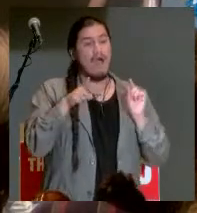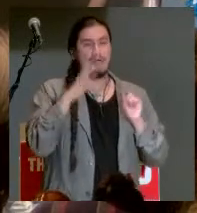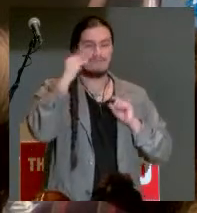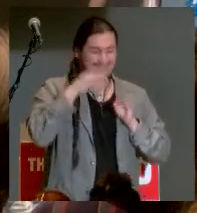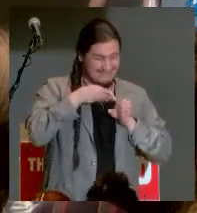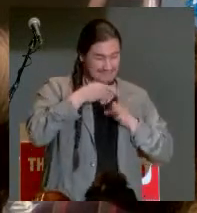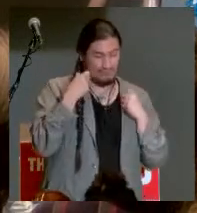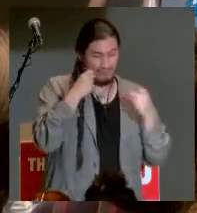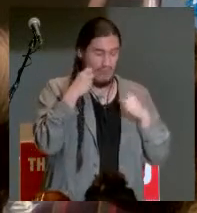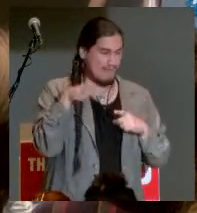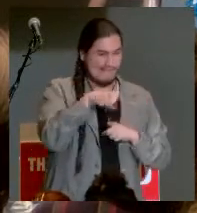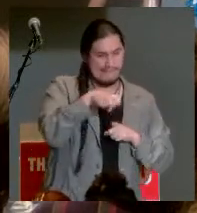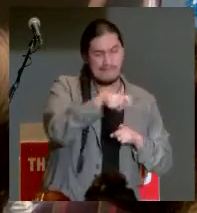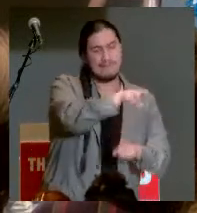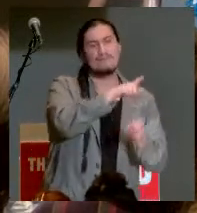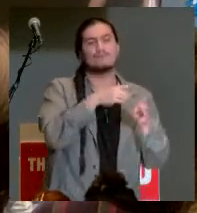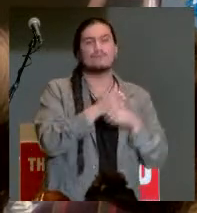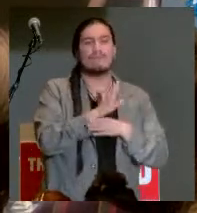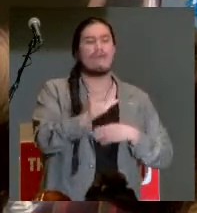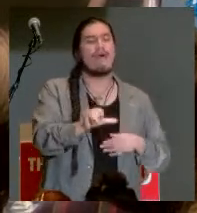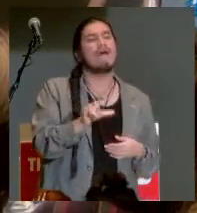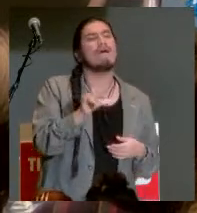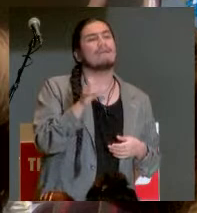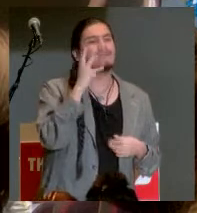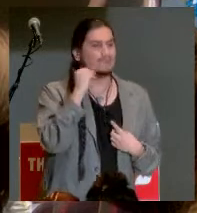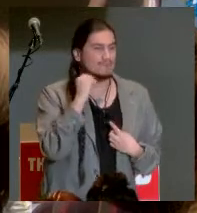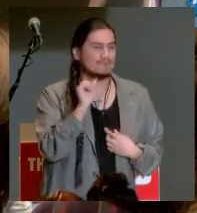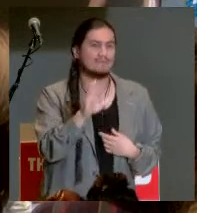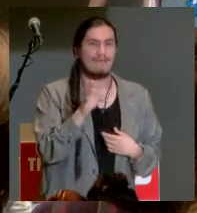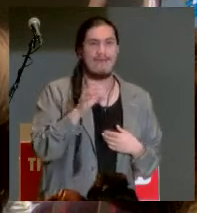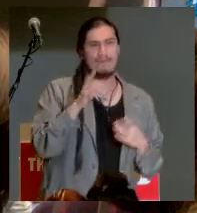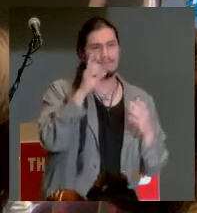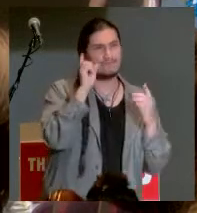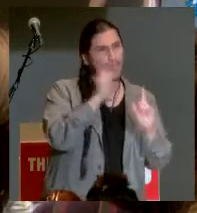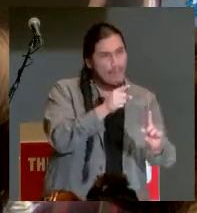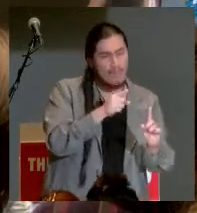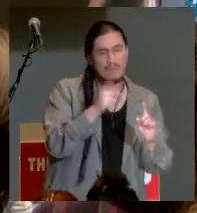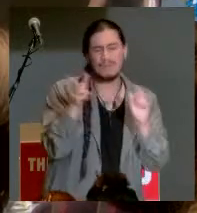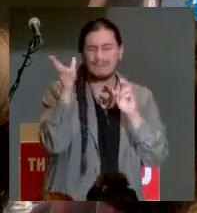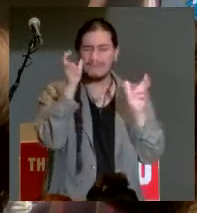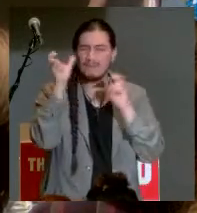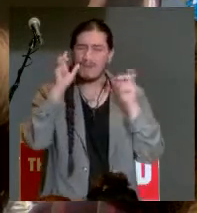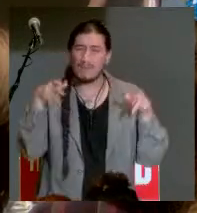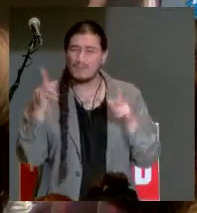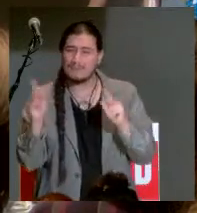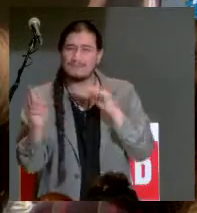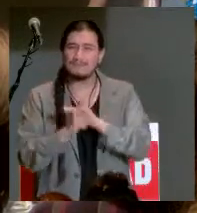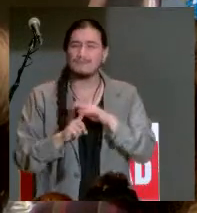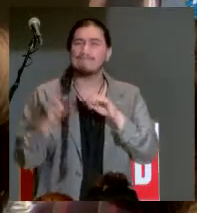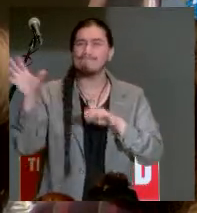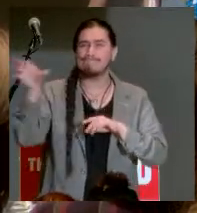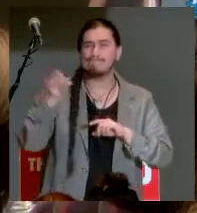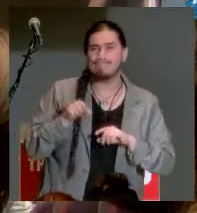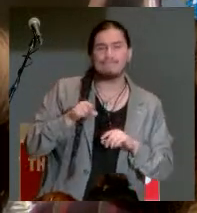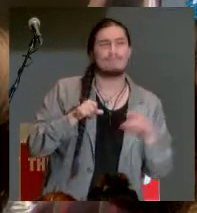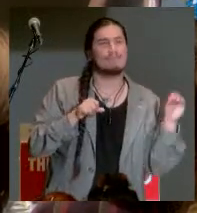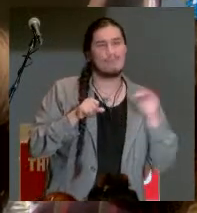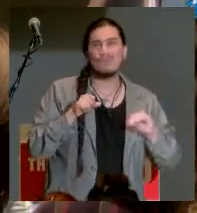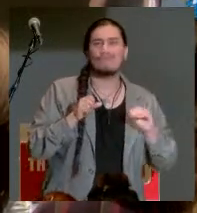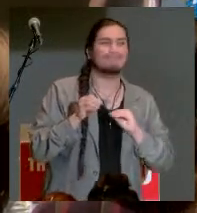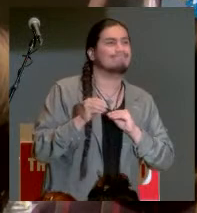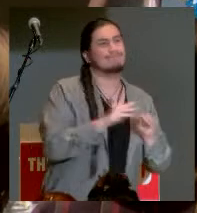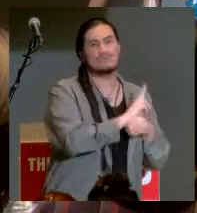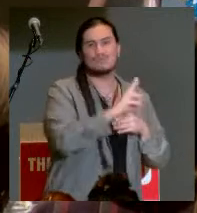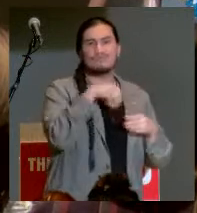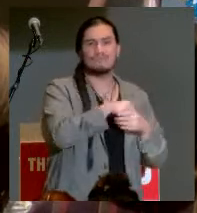two intentions. And you can kind of just like, just hear opportunities and move with them